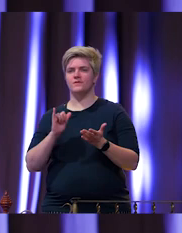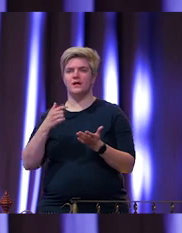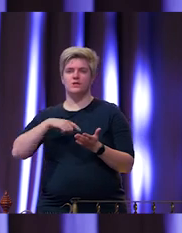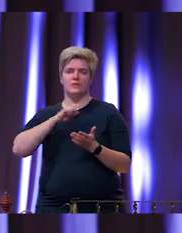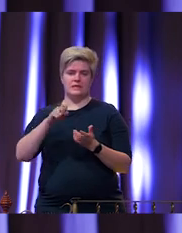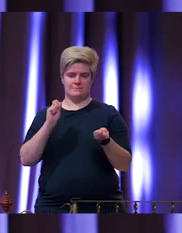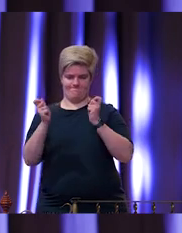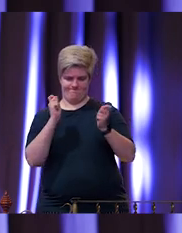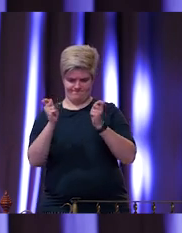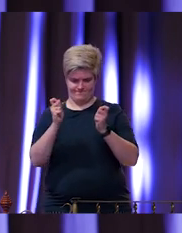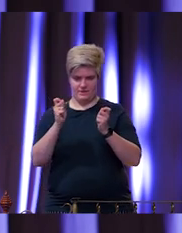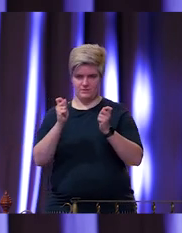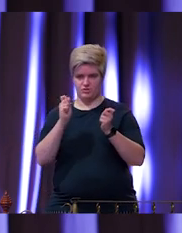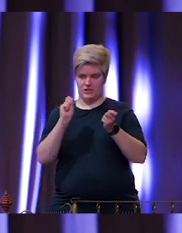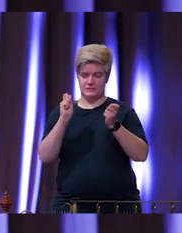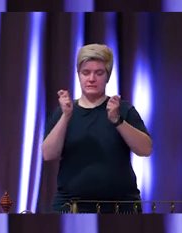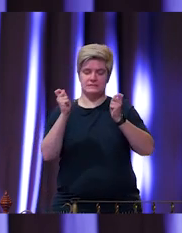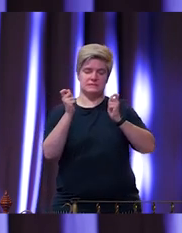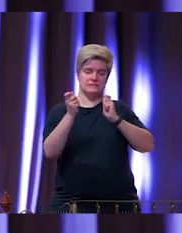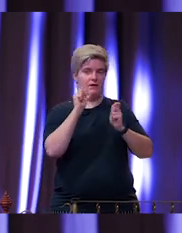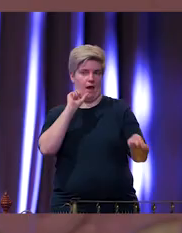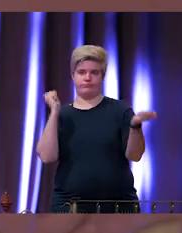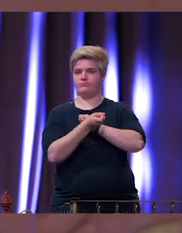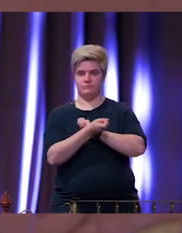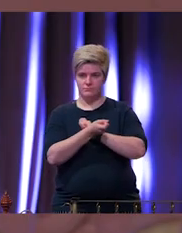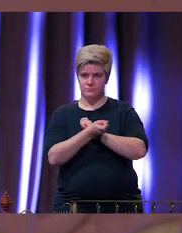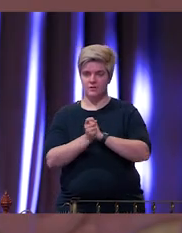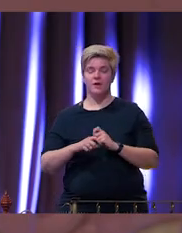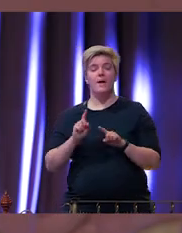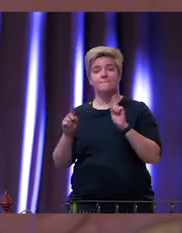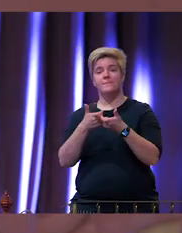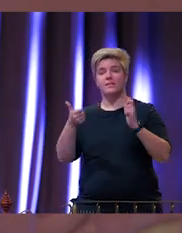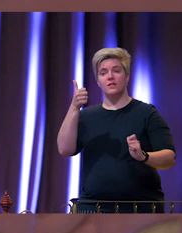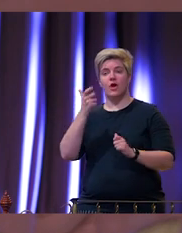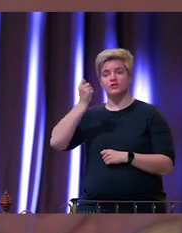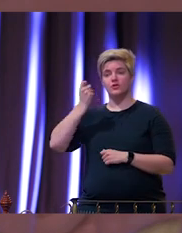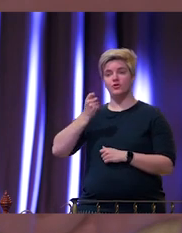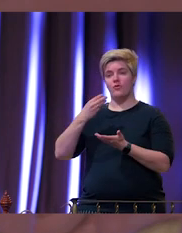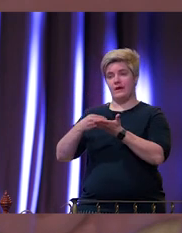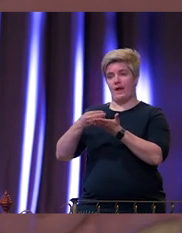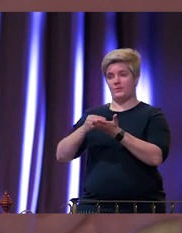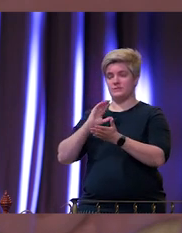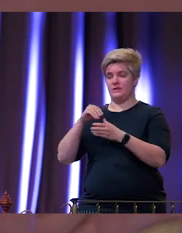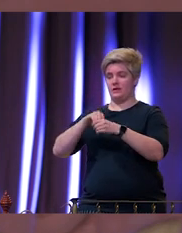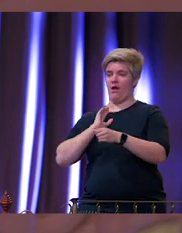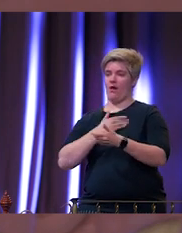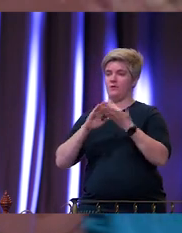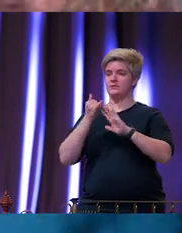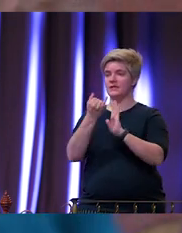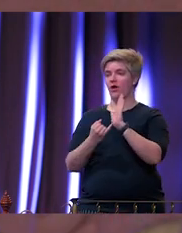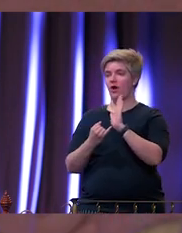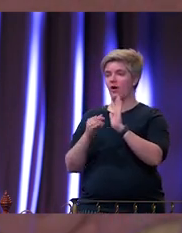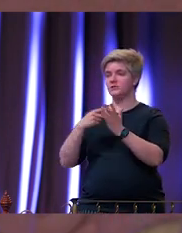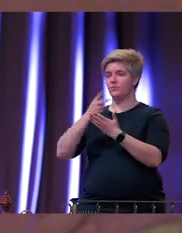changes incrementally. But I think that, you know, the larger grant amounts in our City Edge program goes to organizations that